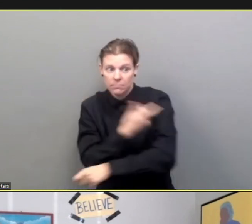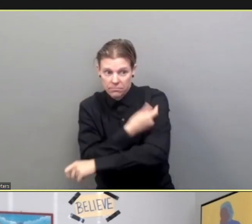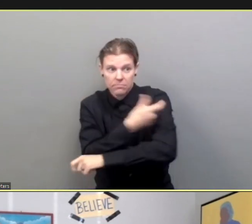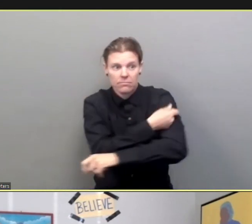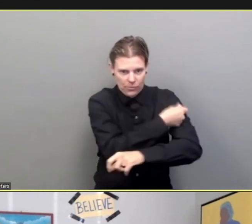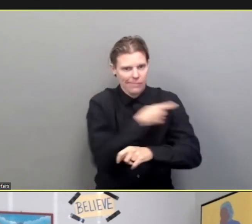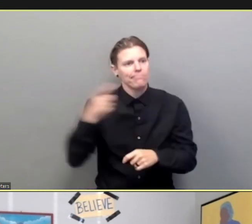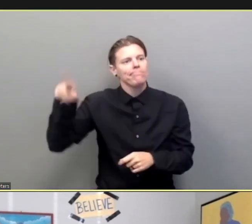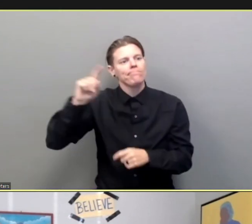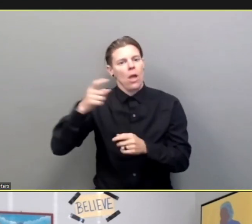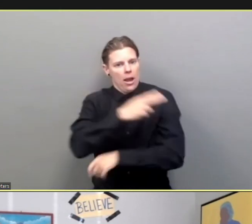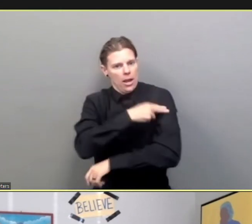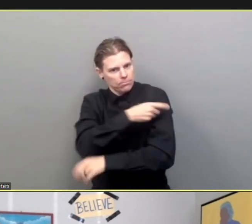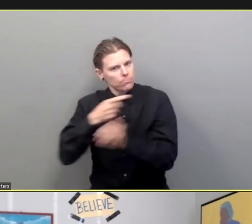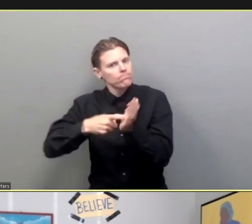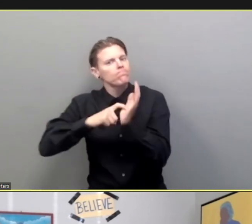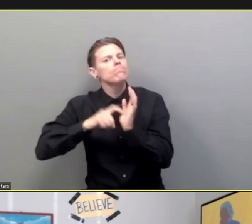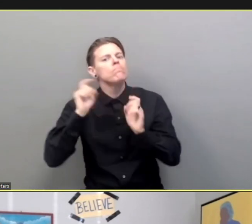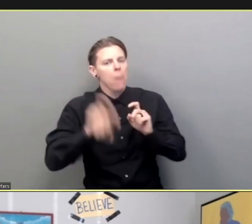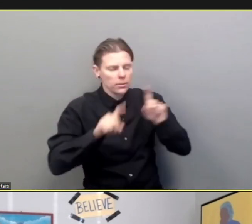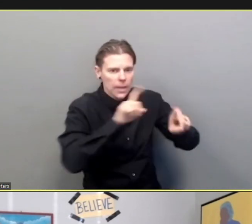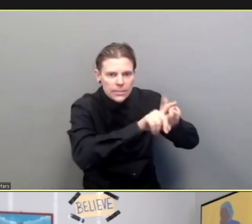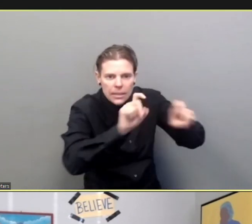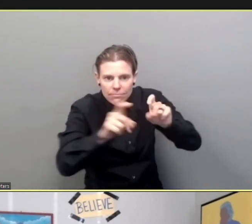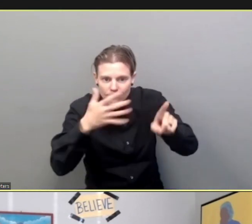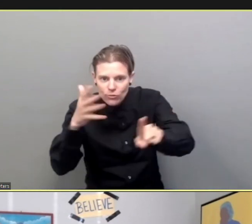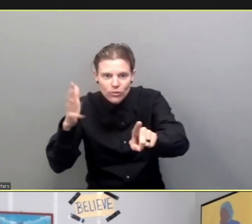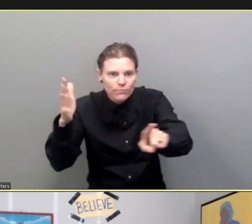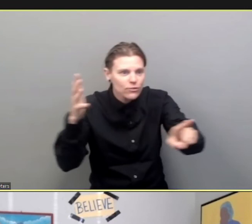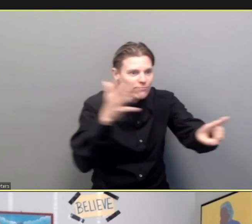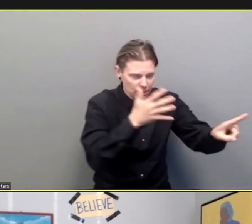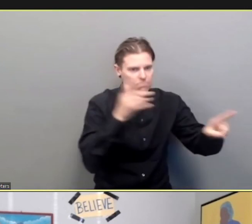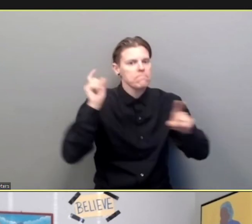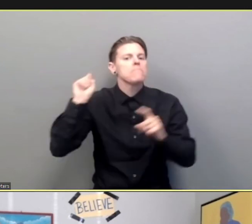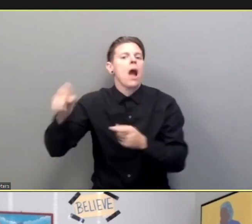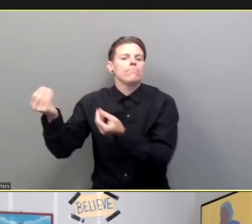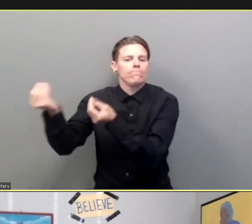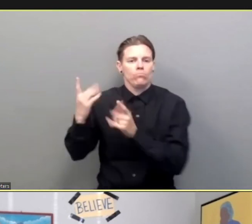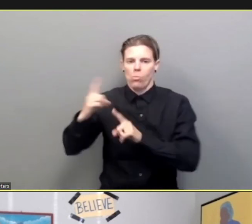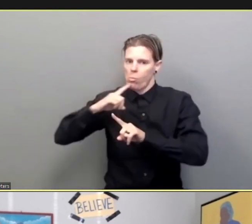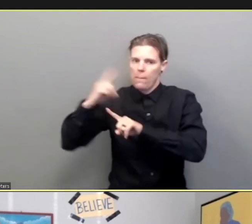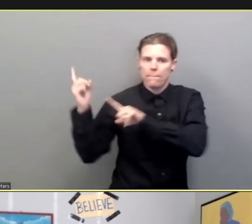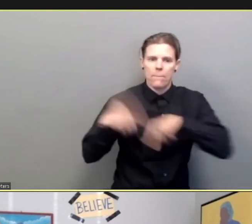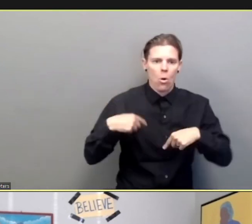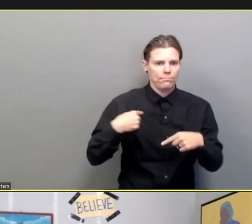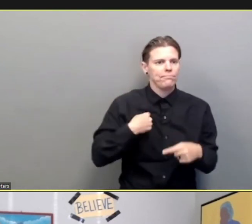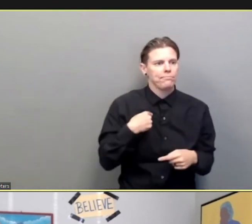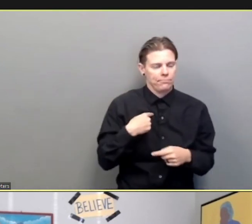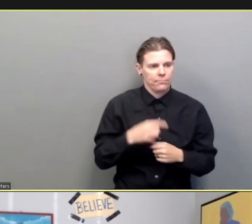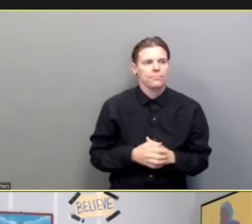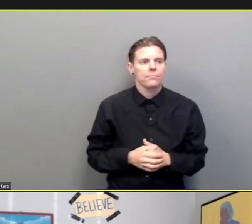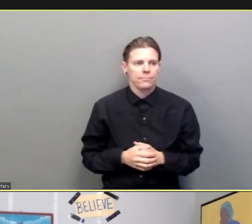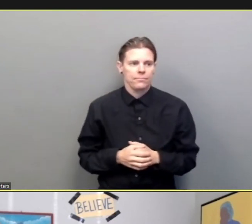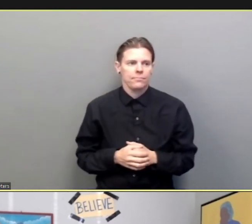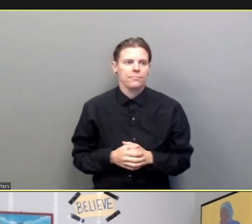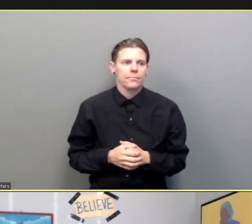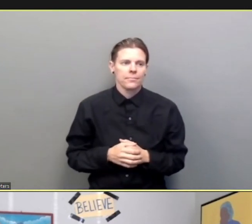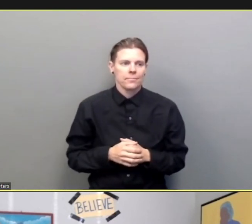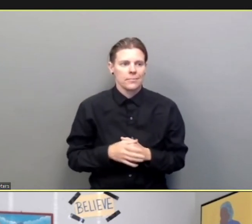they have a responsibility to report that accurate information to the state. The state, as you probably know, is a